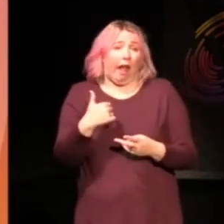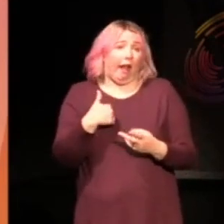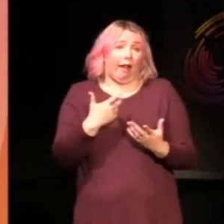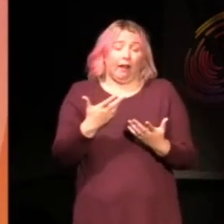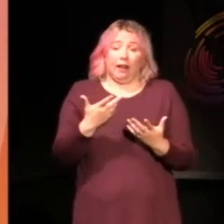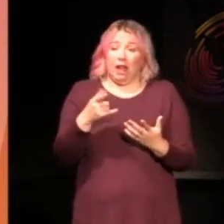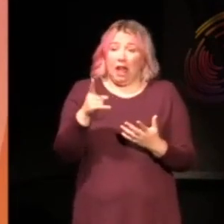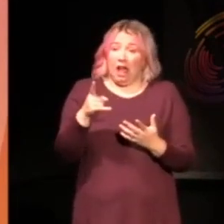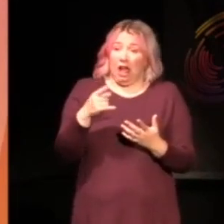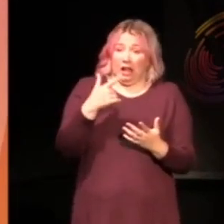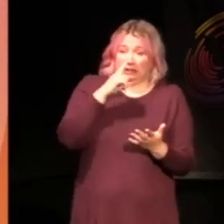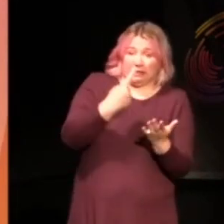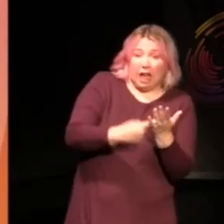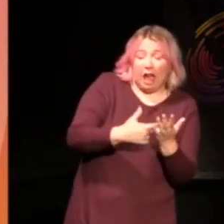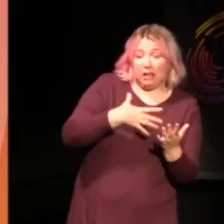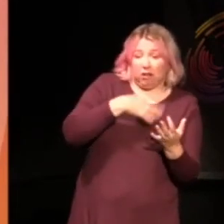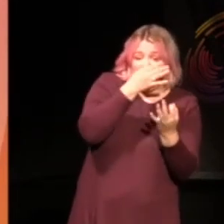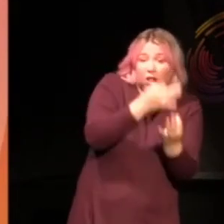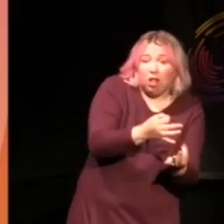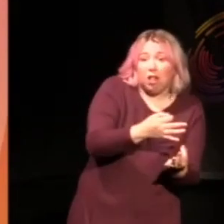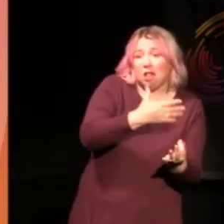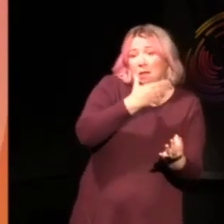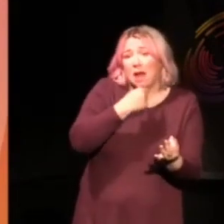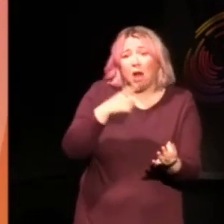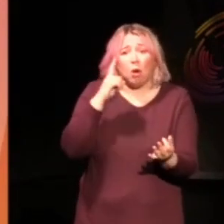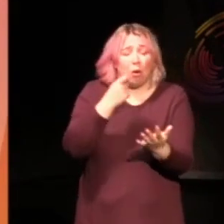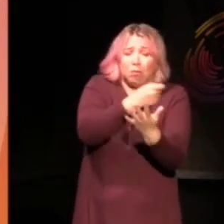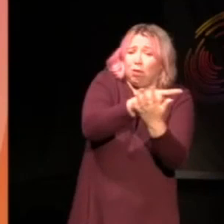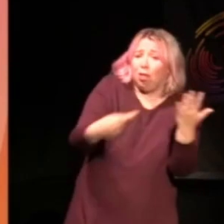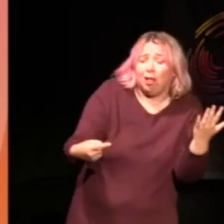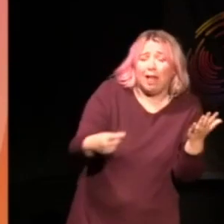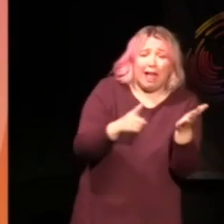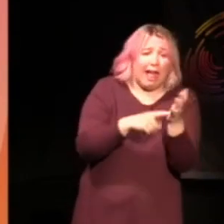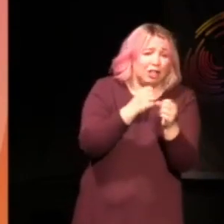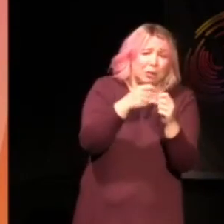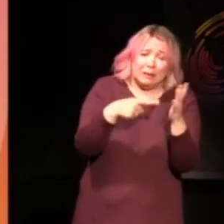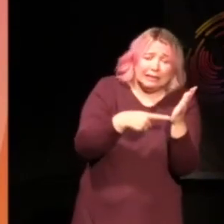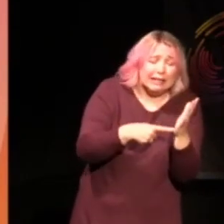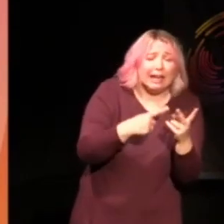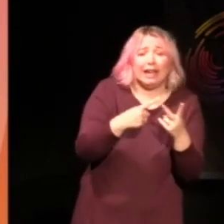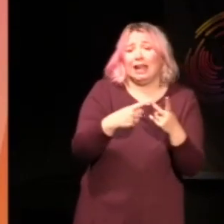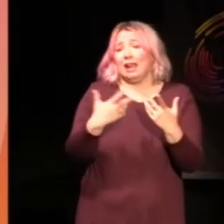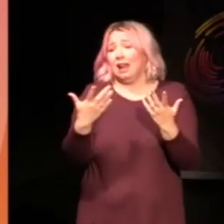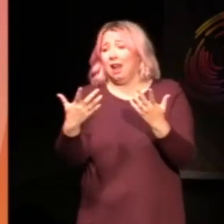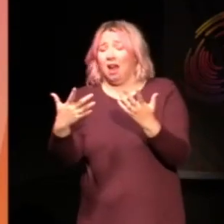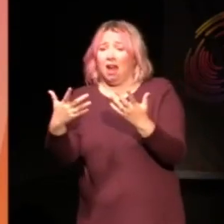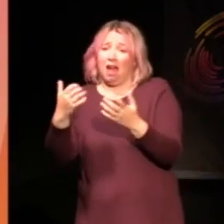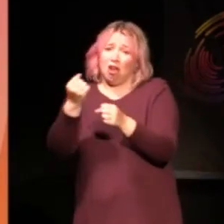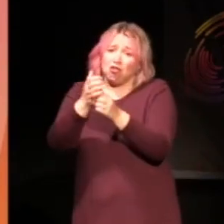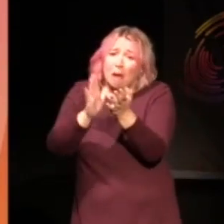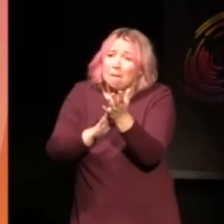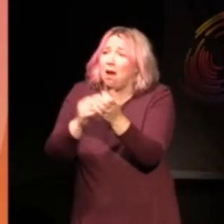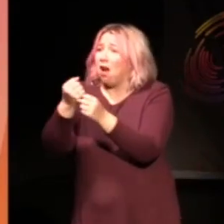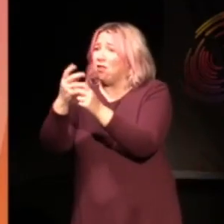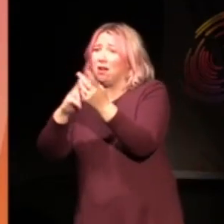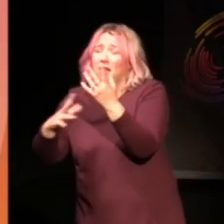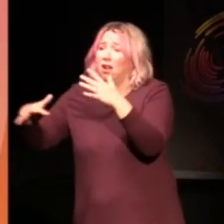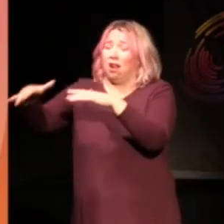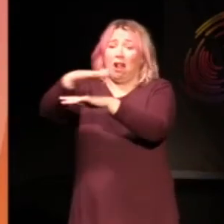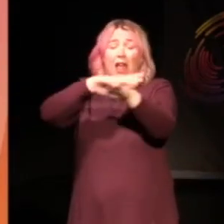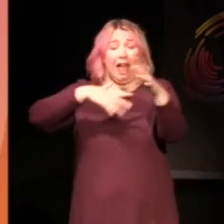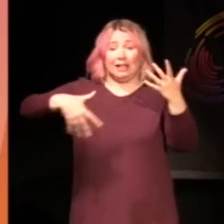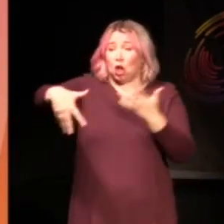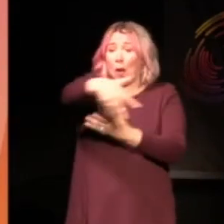your ancestors, your political affiliations, anything and everything, every human being is so complex. So it